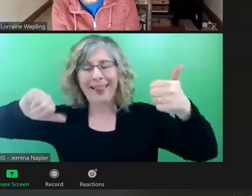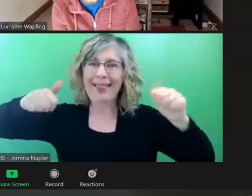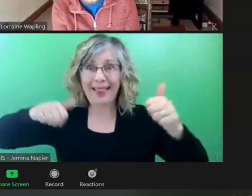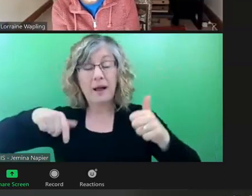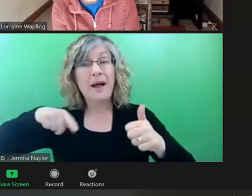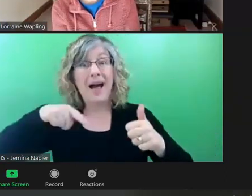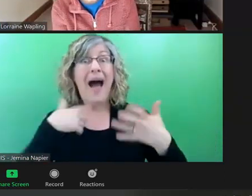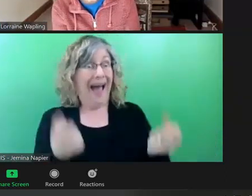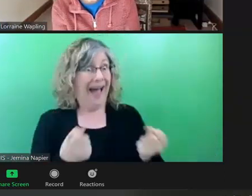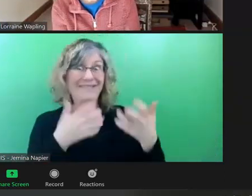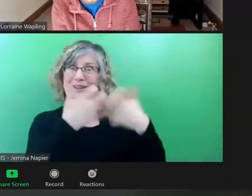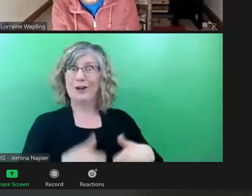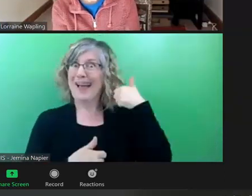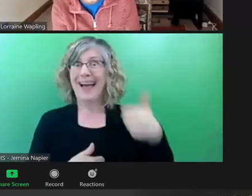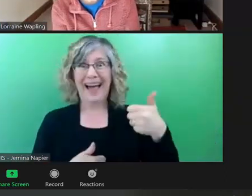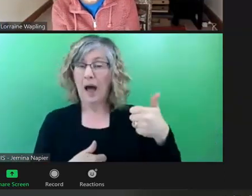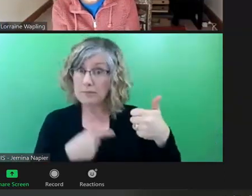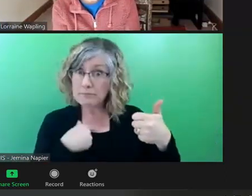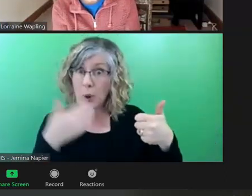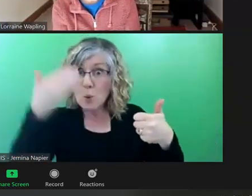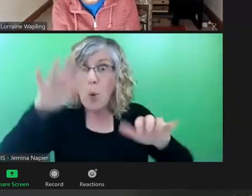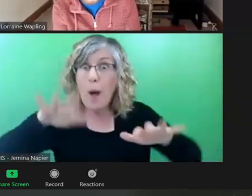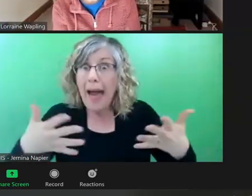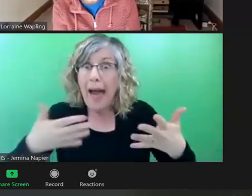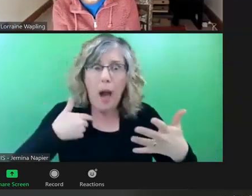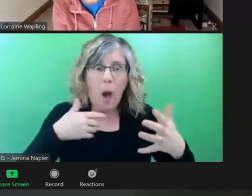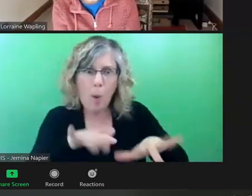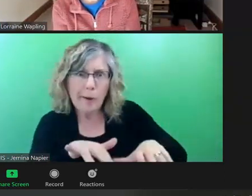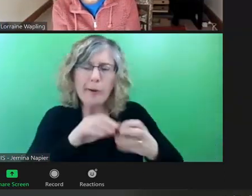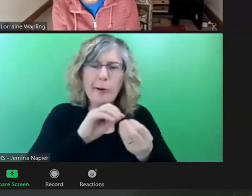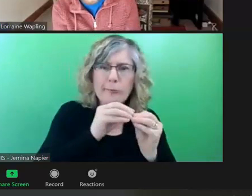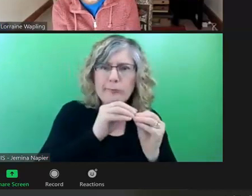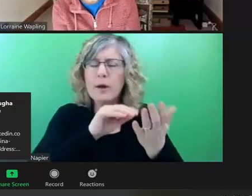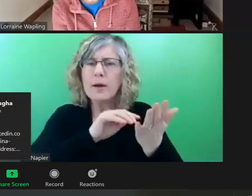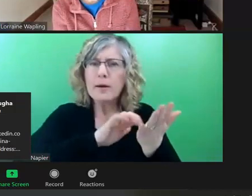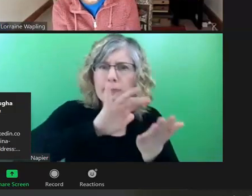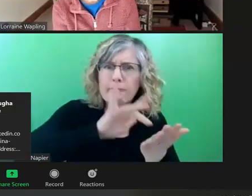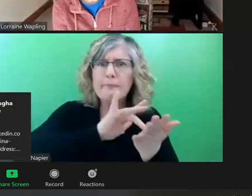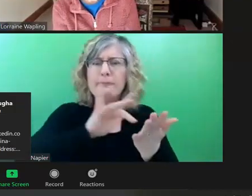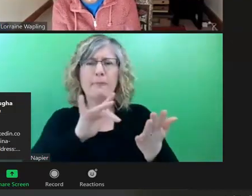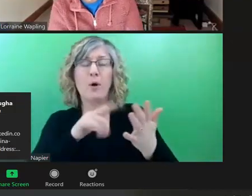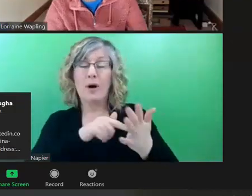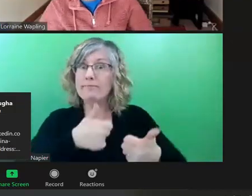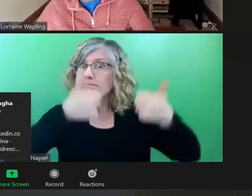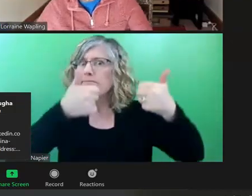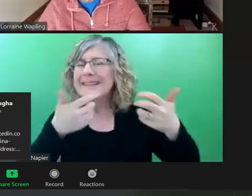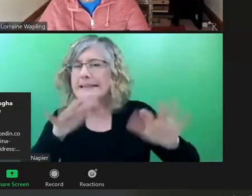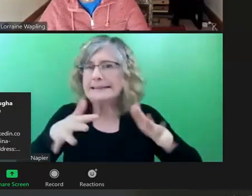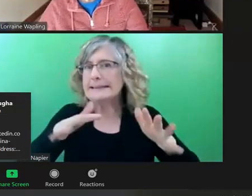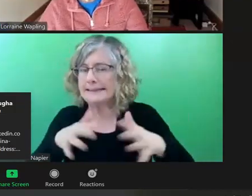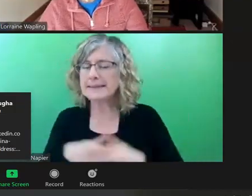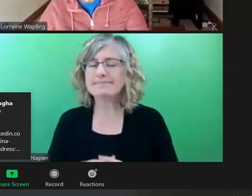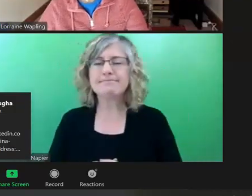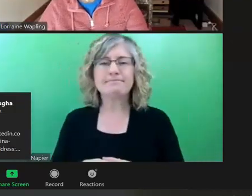understand it in the first place. I think, did you have anything to say at all on that, Lorraine, as well? And